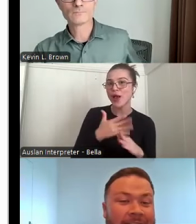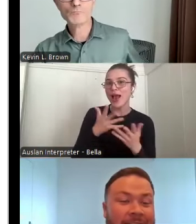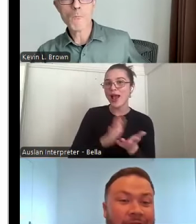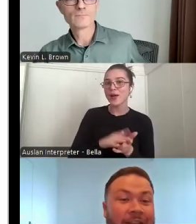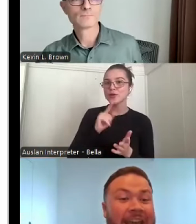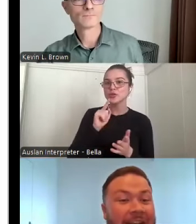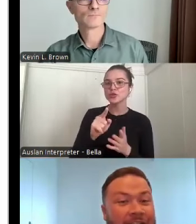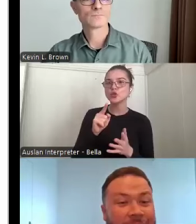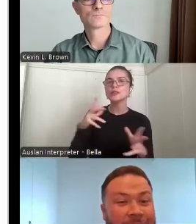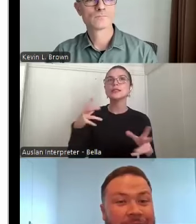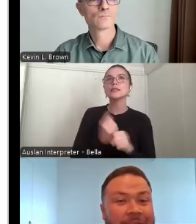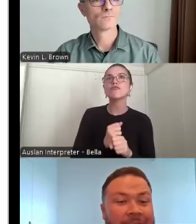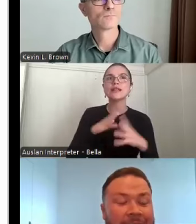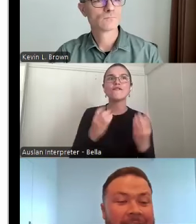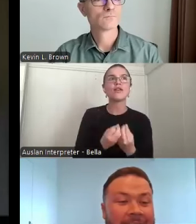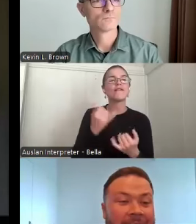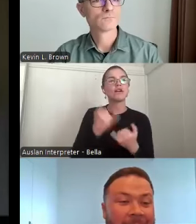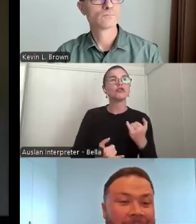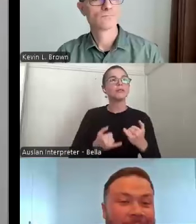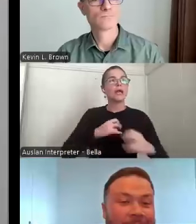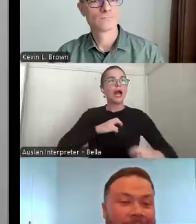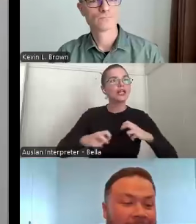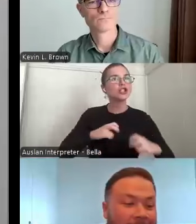things into really actionable